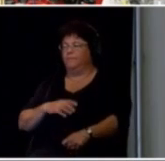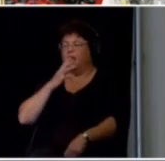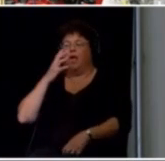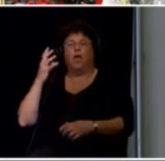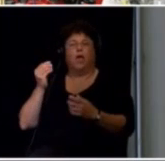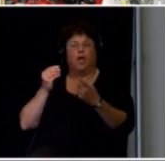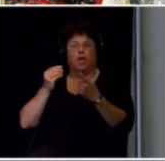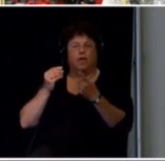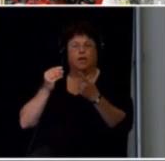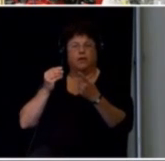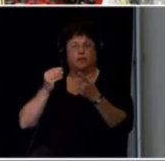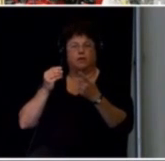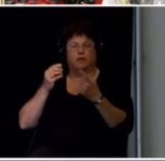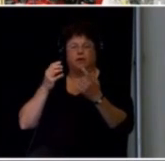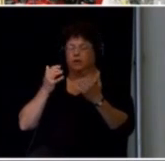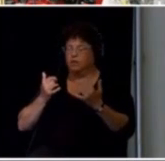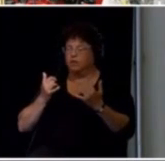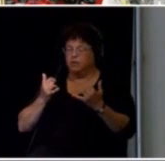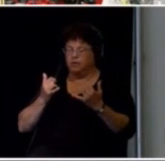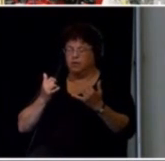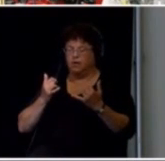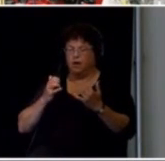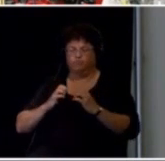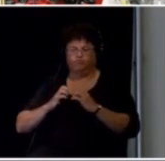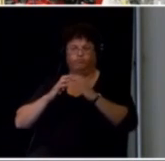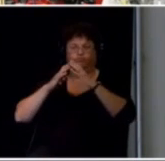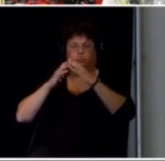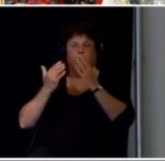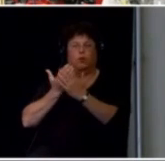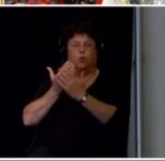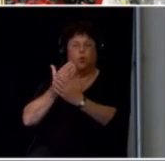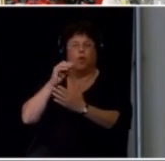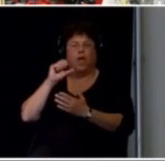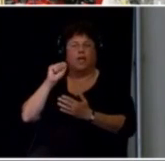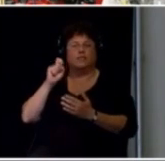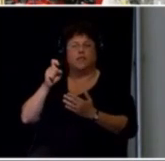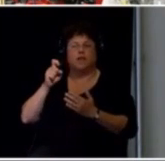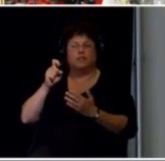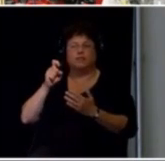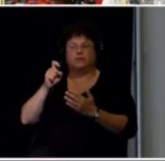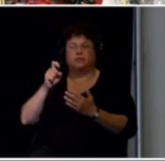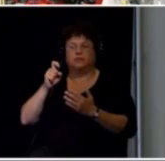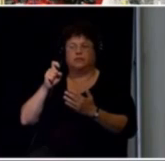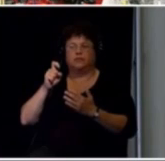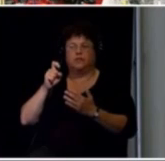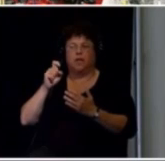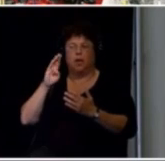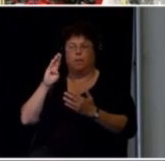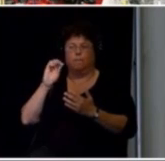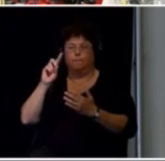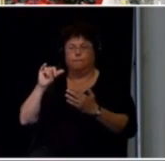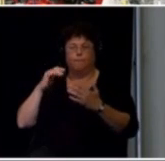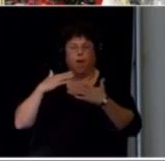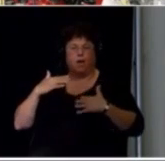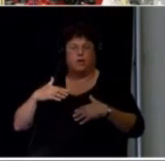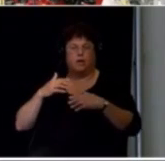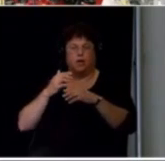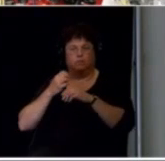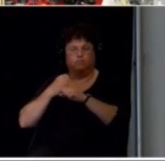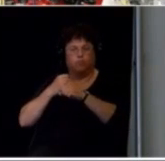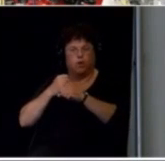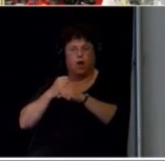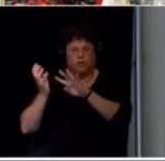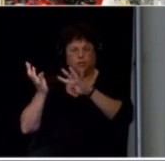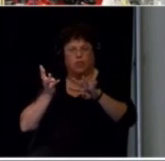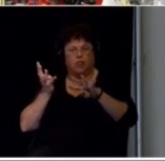And we're bringing up the new SX body production line, which